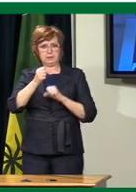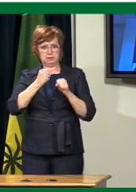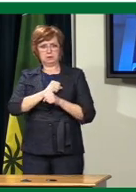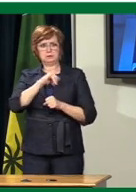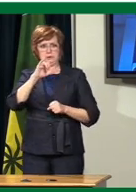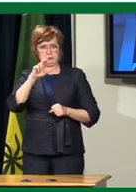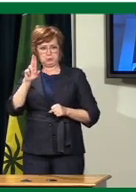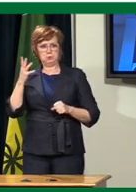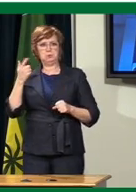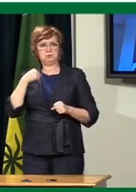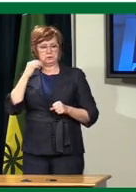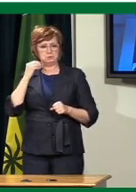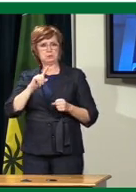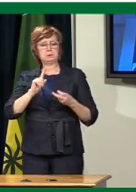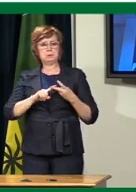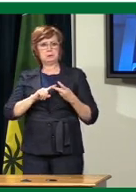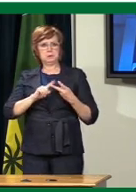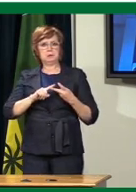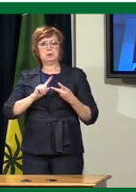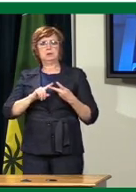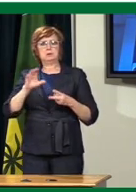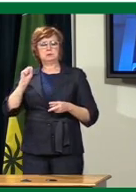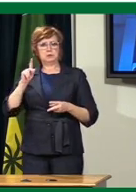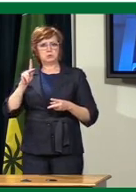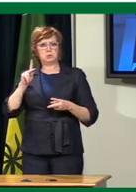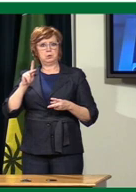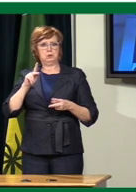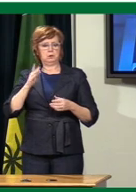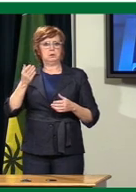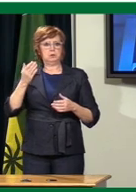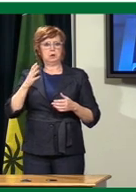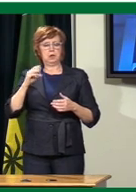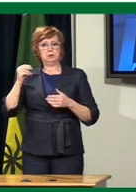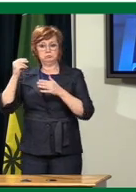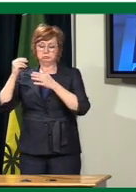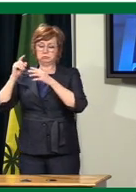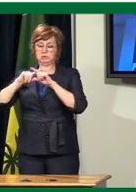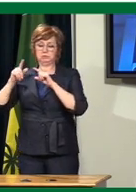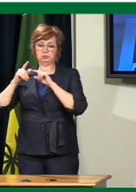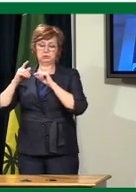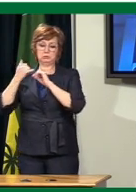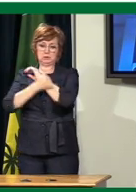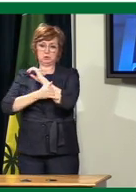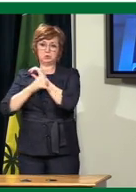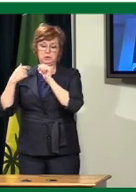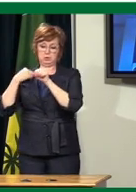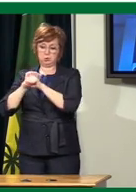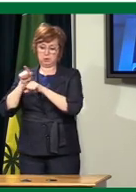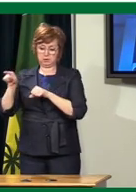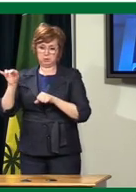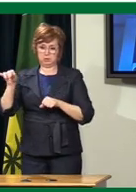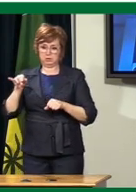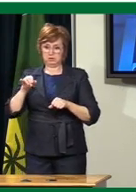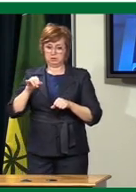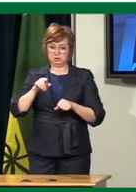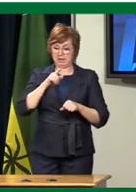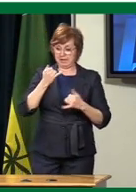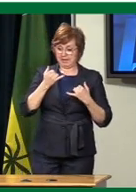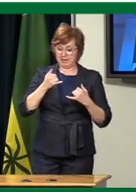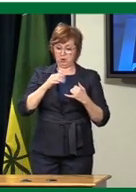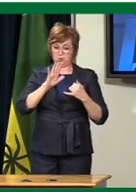care units. I worked in Saskatchewan and out of the country, and this is a sustained